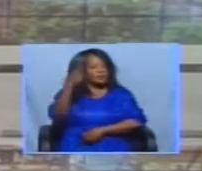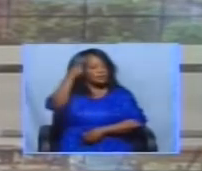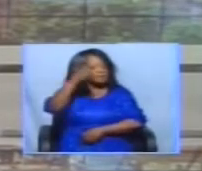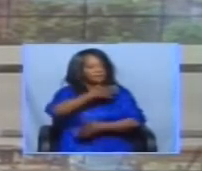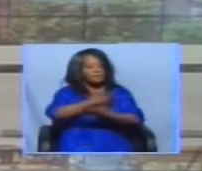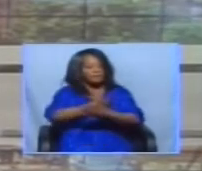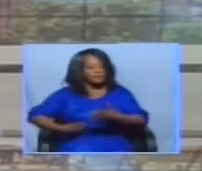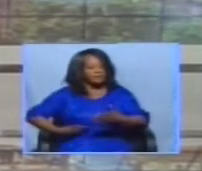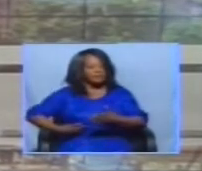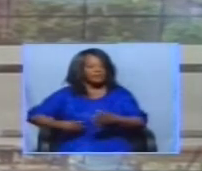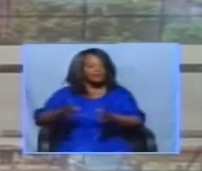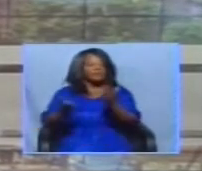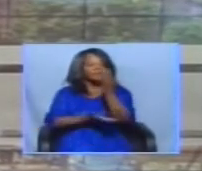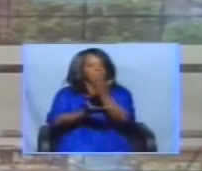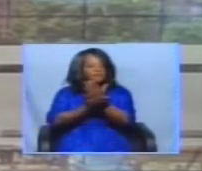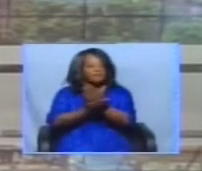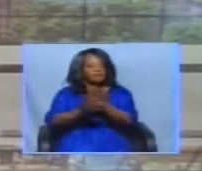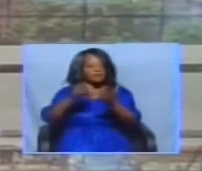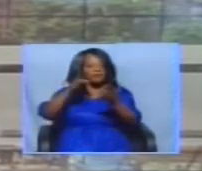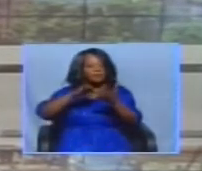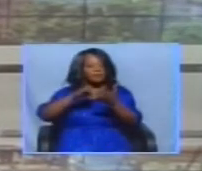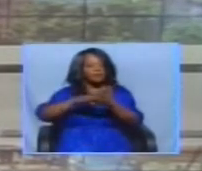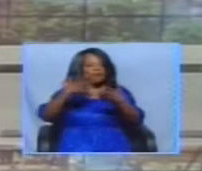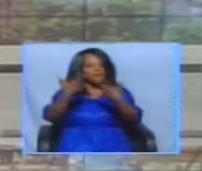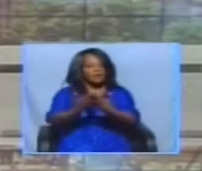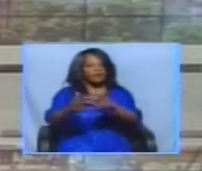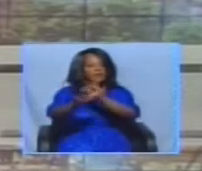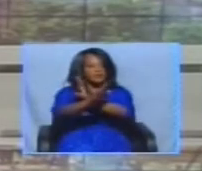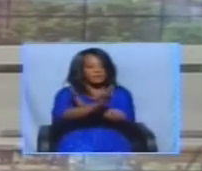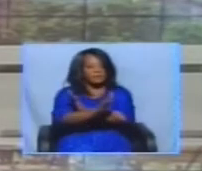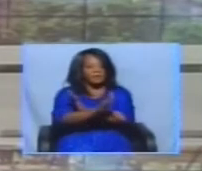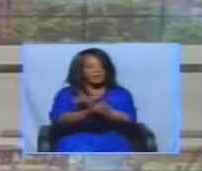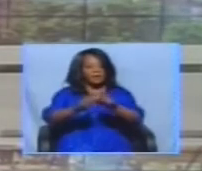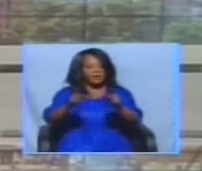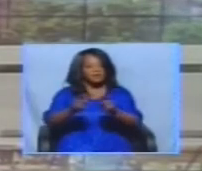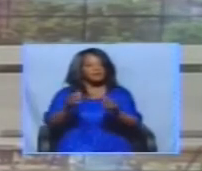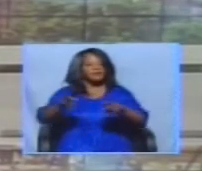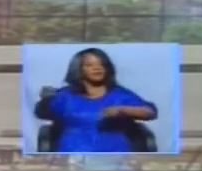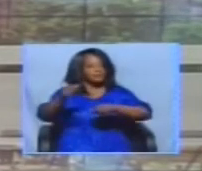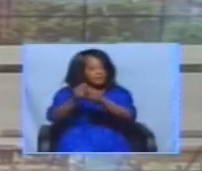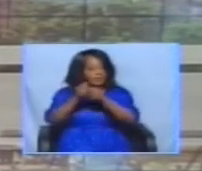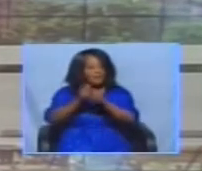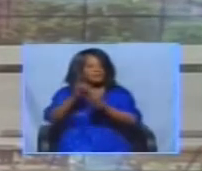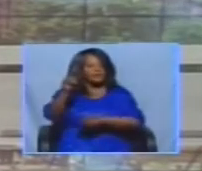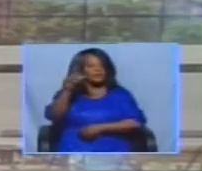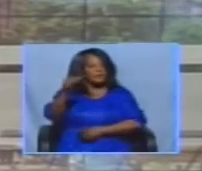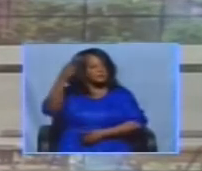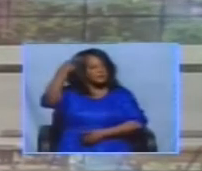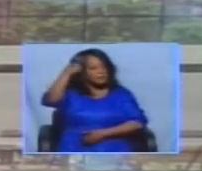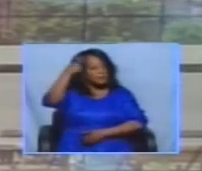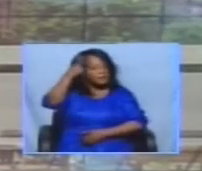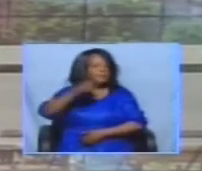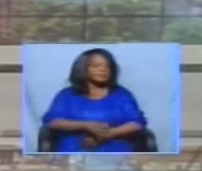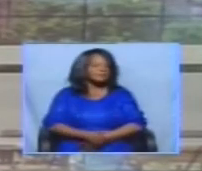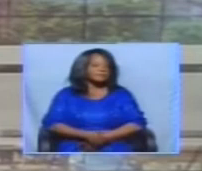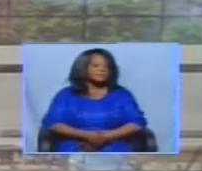to improving the welfare of Zambians through projects being financed by the U.S. government. The minister has also revealed that